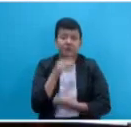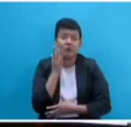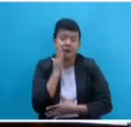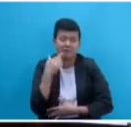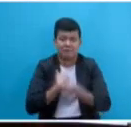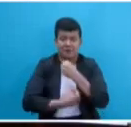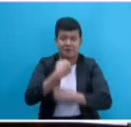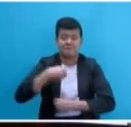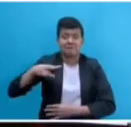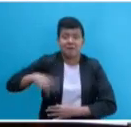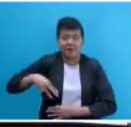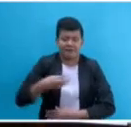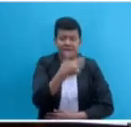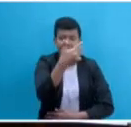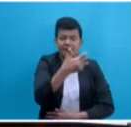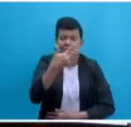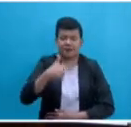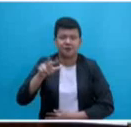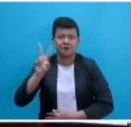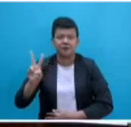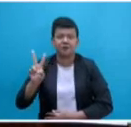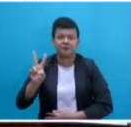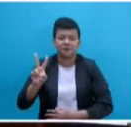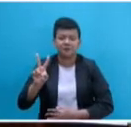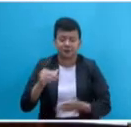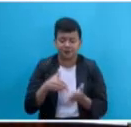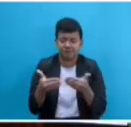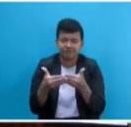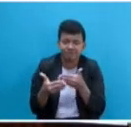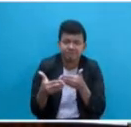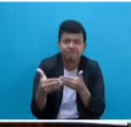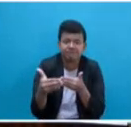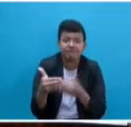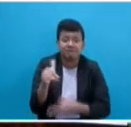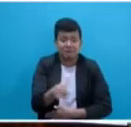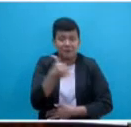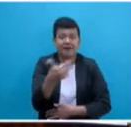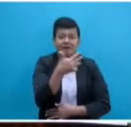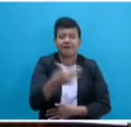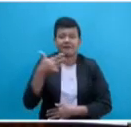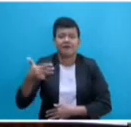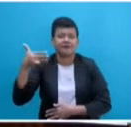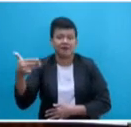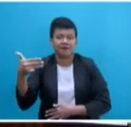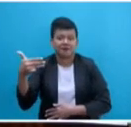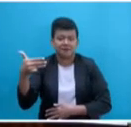1992, serving until May of 1999, and returning in November of last